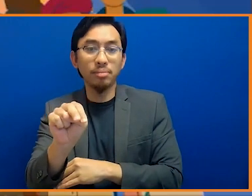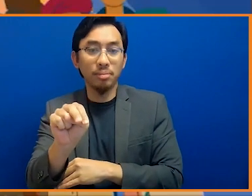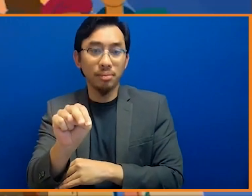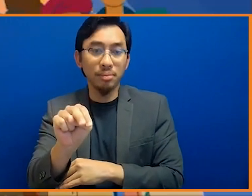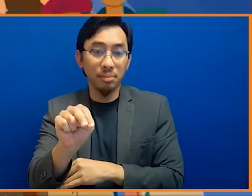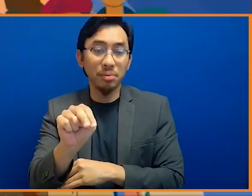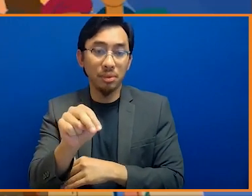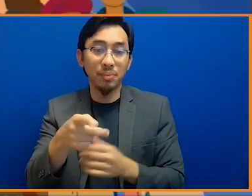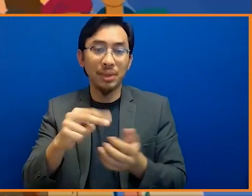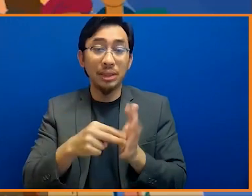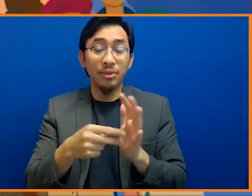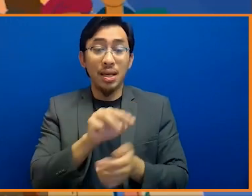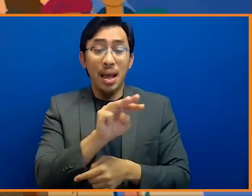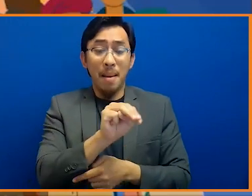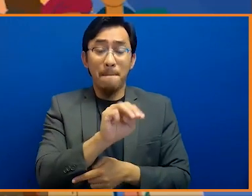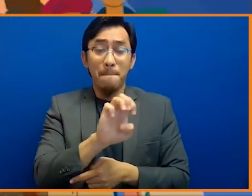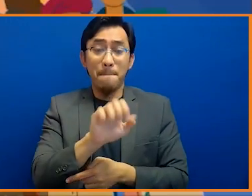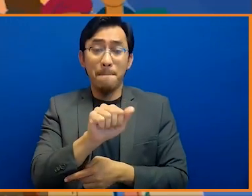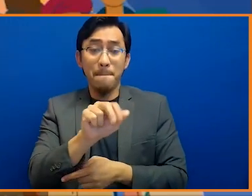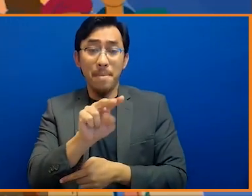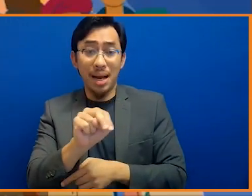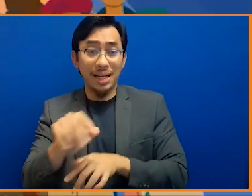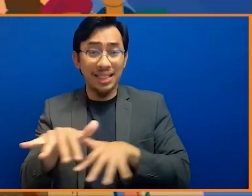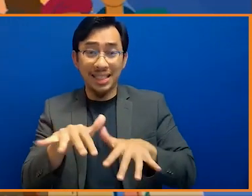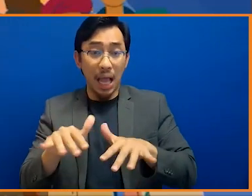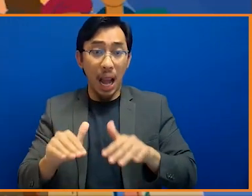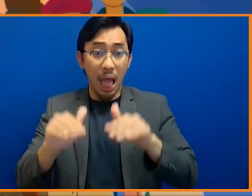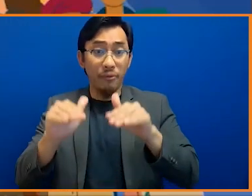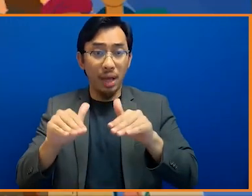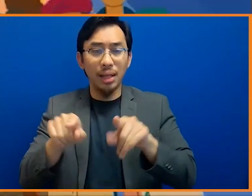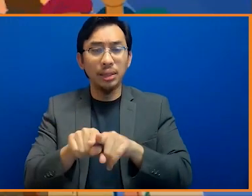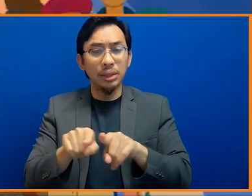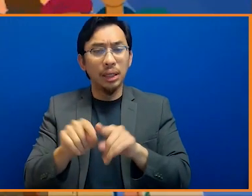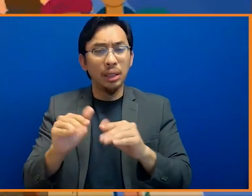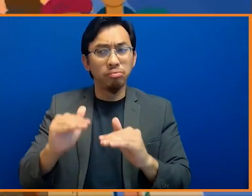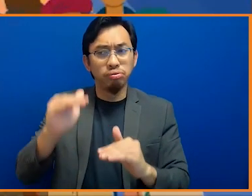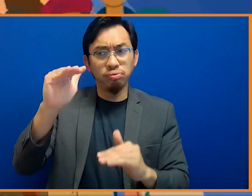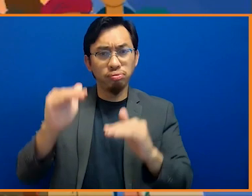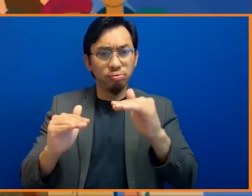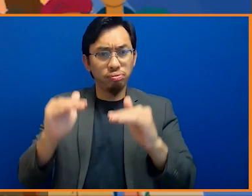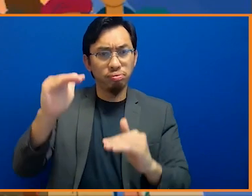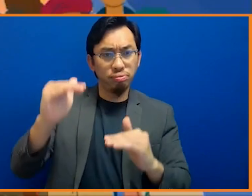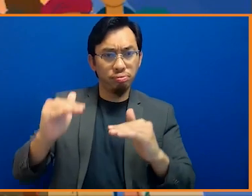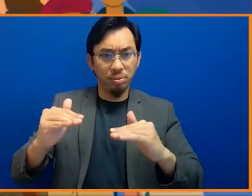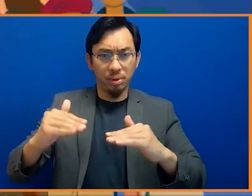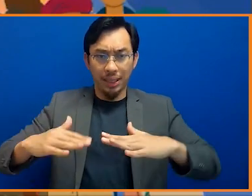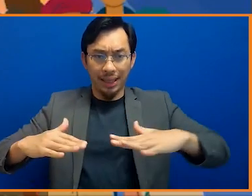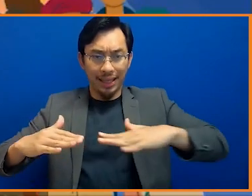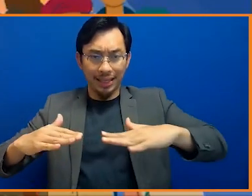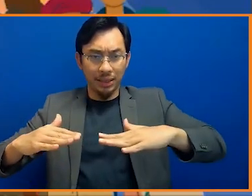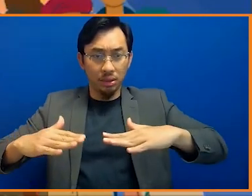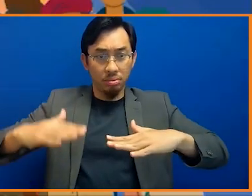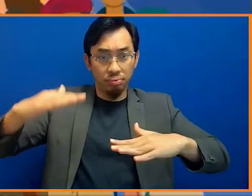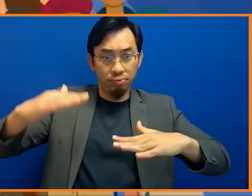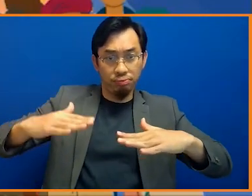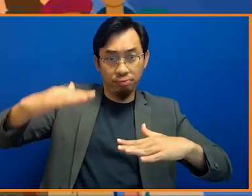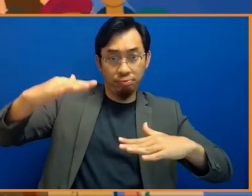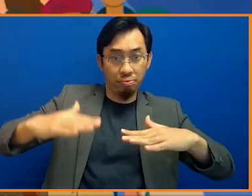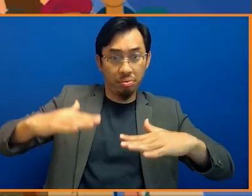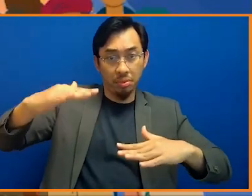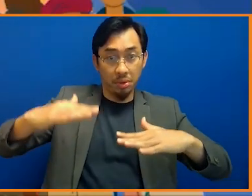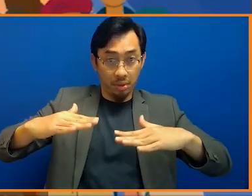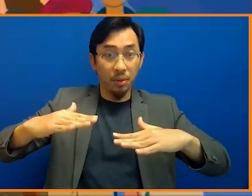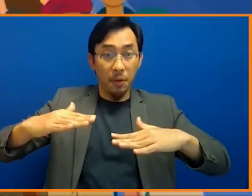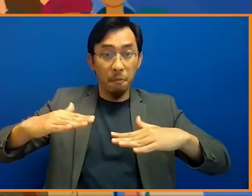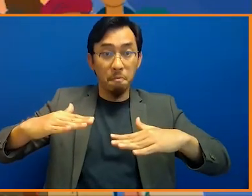sea level means that in the sea, there is kind of fluctuations because of tides. Okay, there's a neap tide